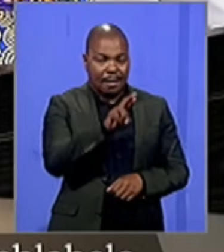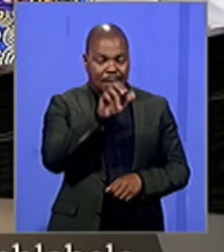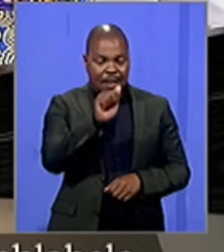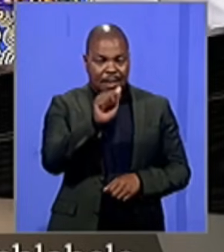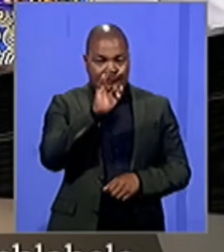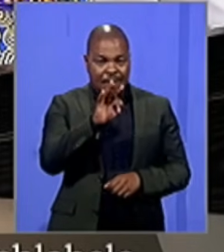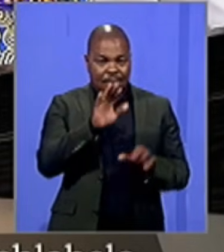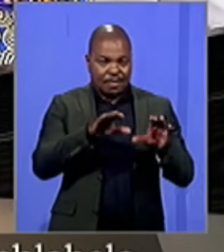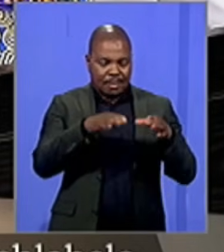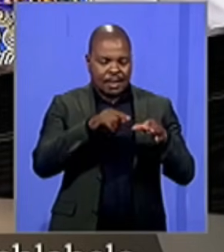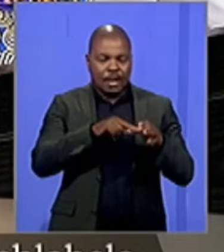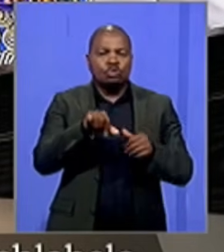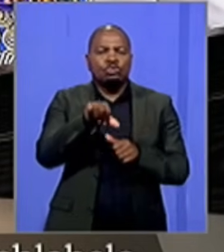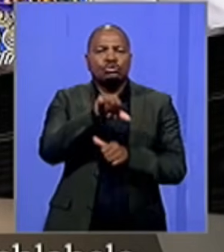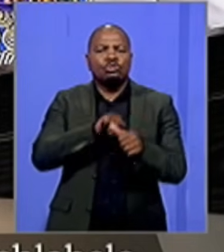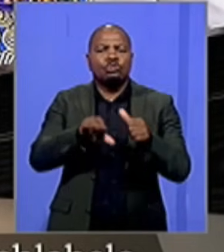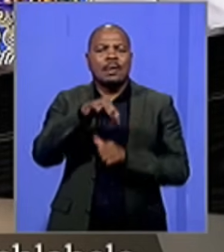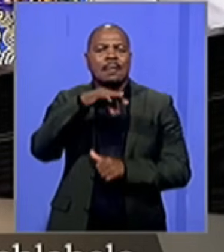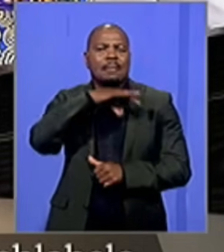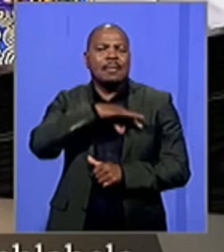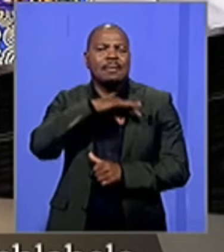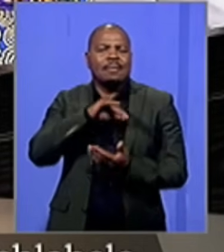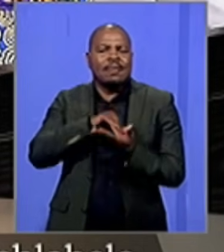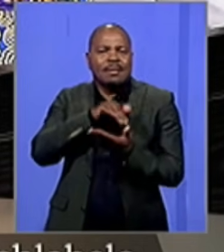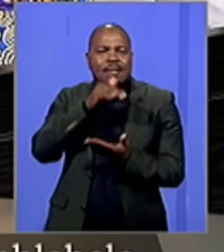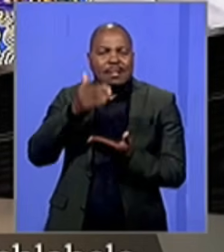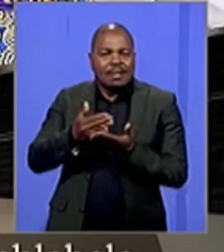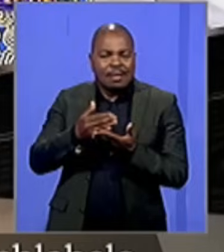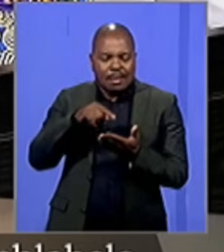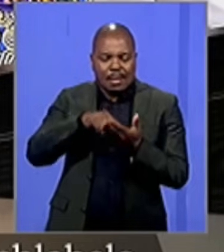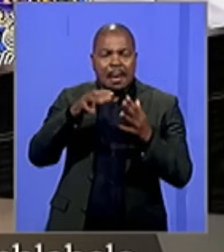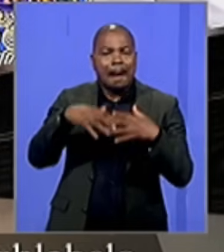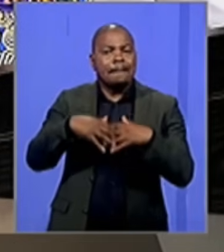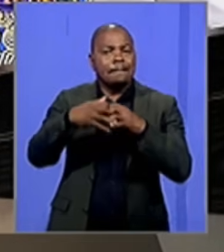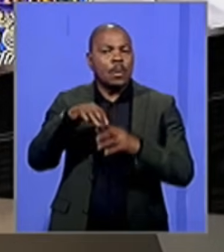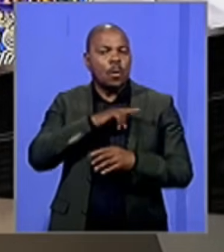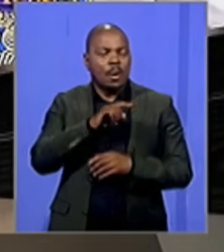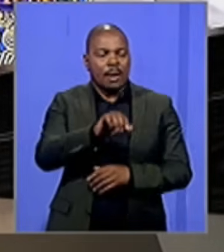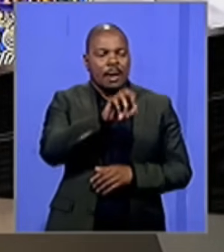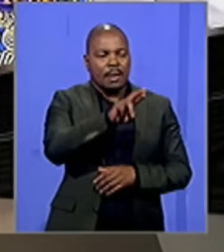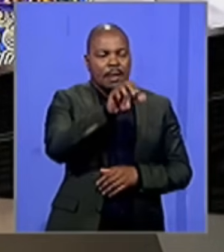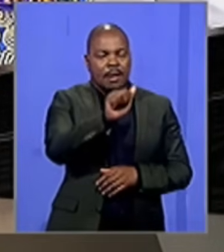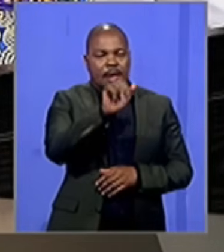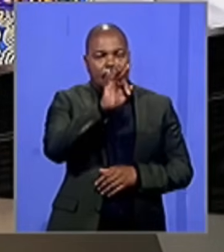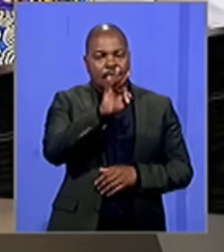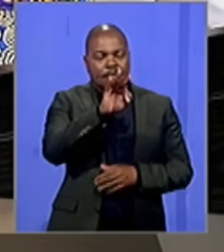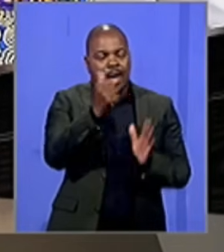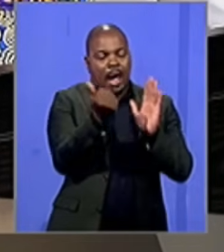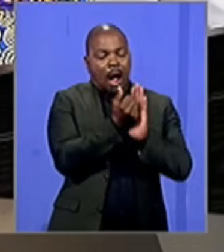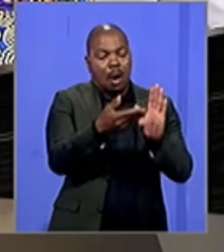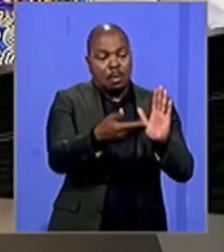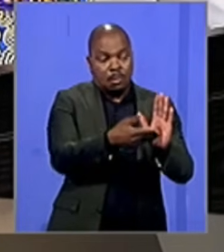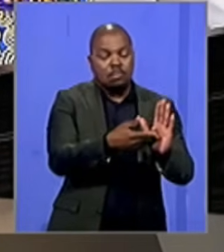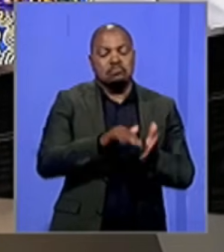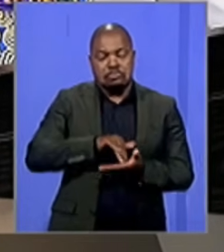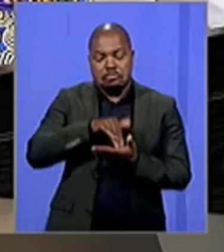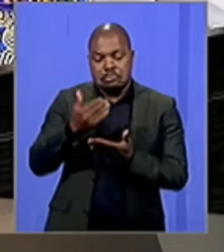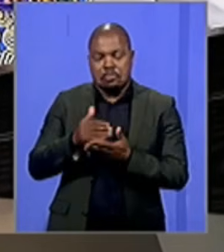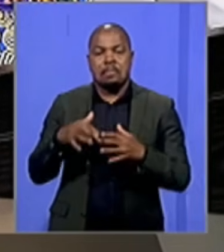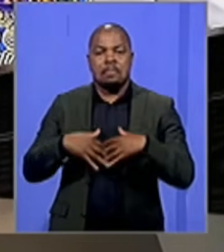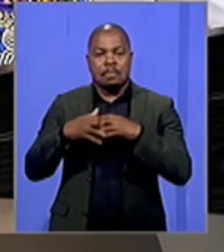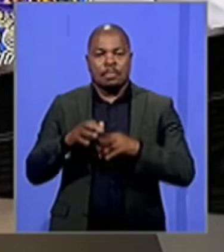a social benefit fund that is instituted in terms of the RAF Act. And so currently, those